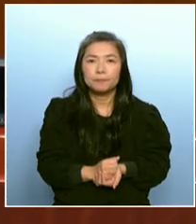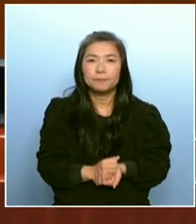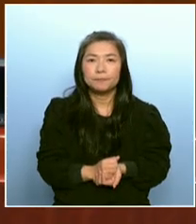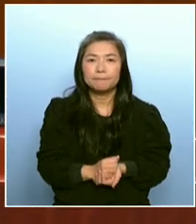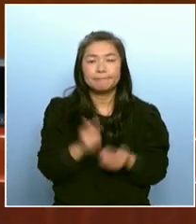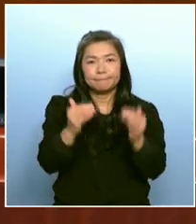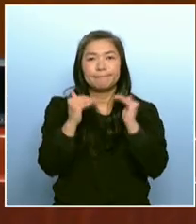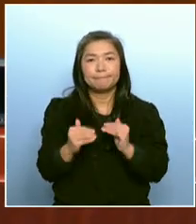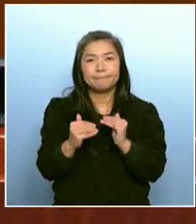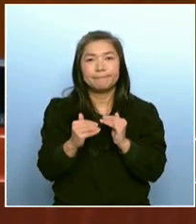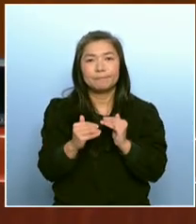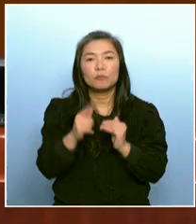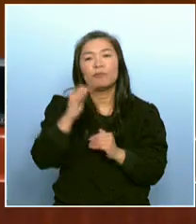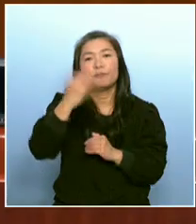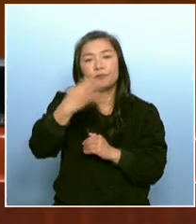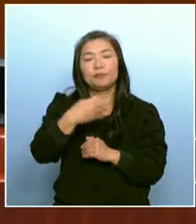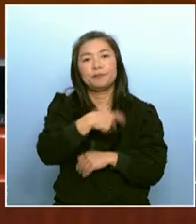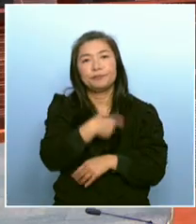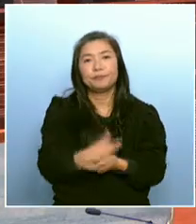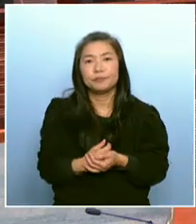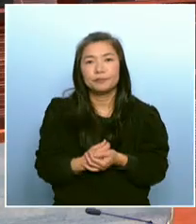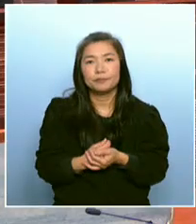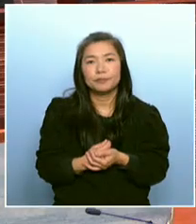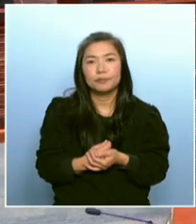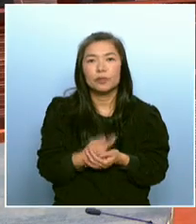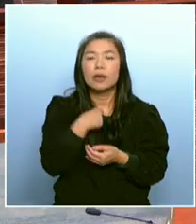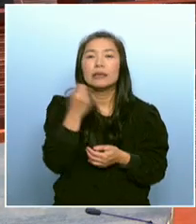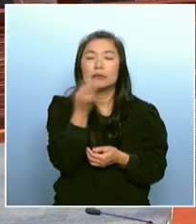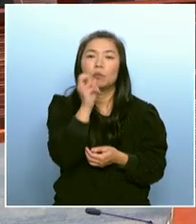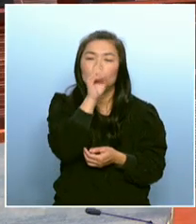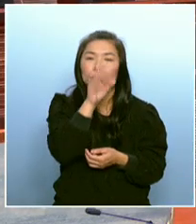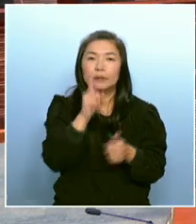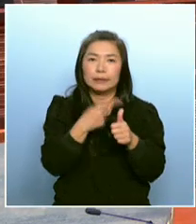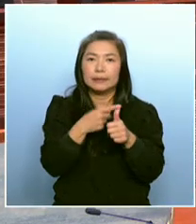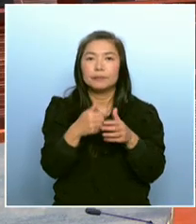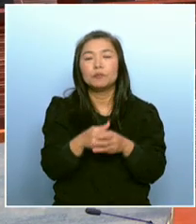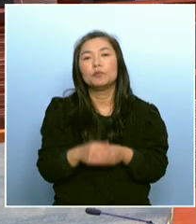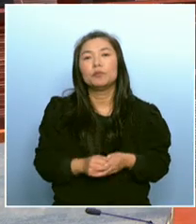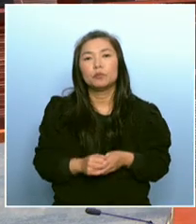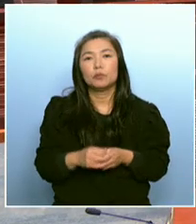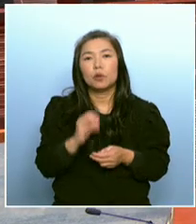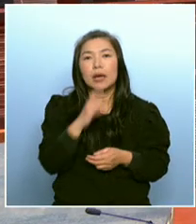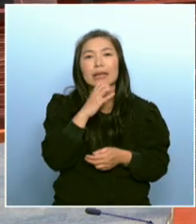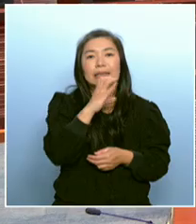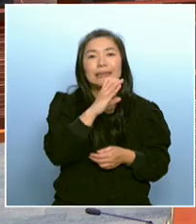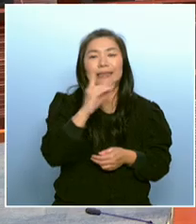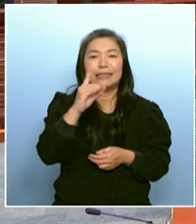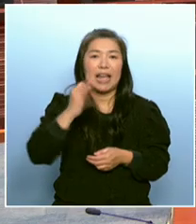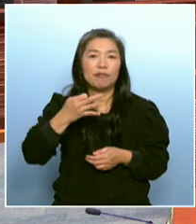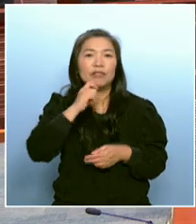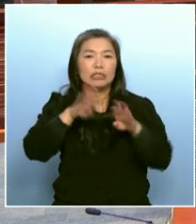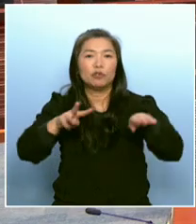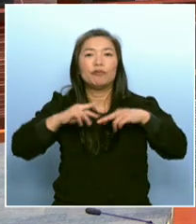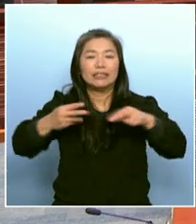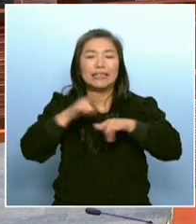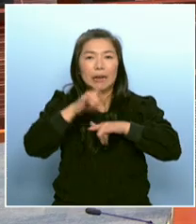cover these children in need. Next, Mr. Alex Fan. Thank you, Chairman. I declare that I have